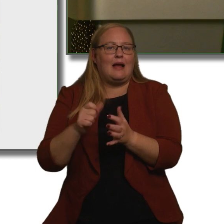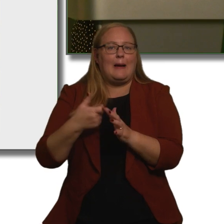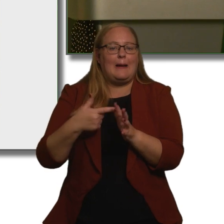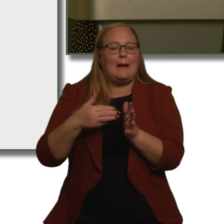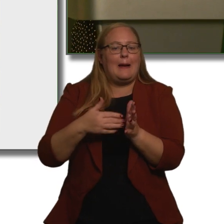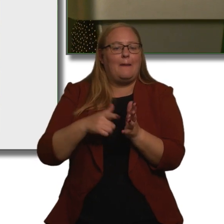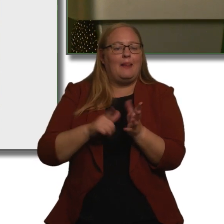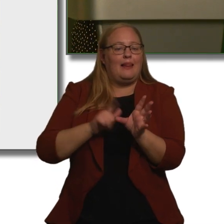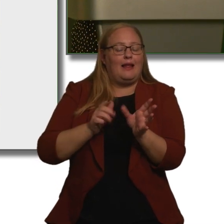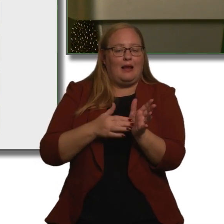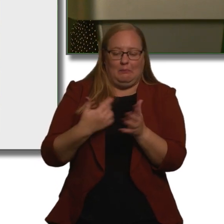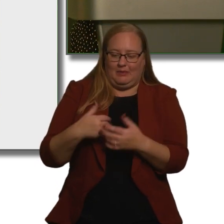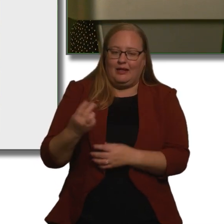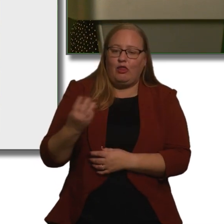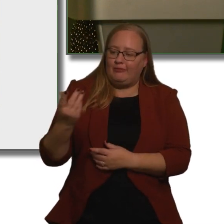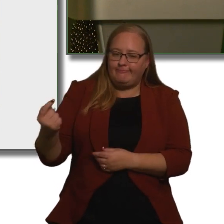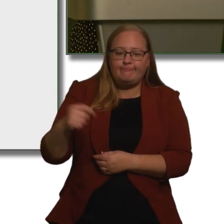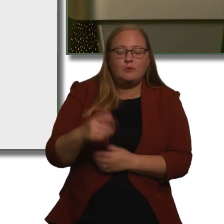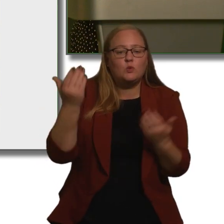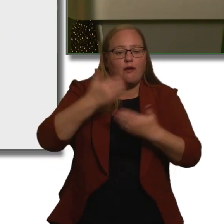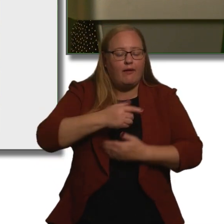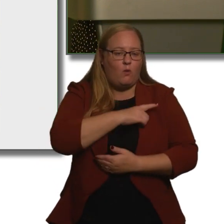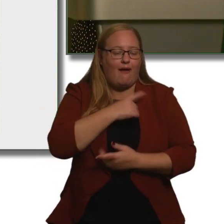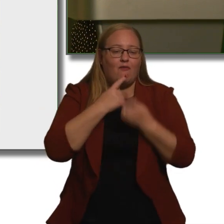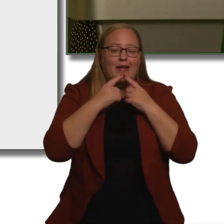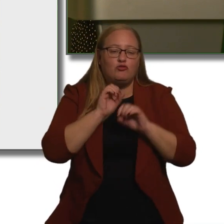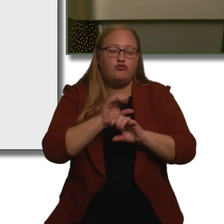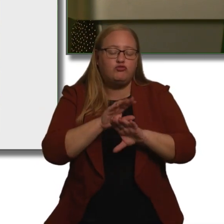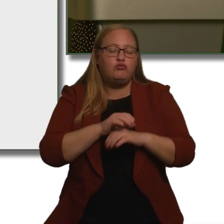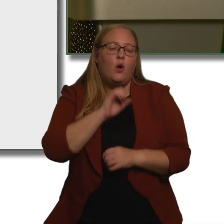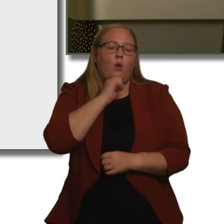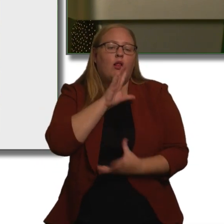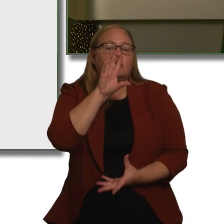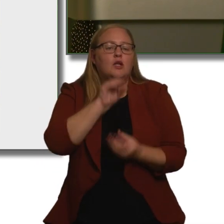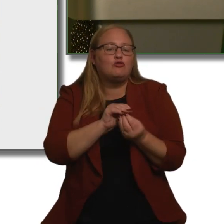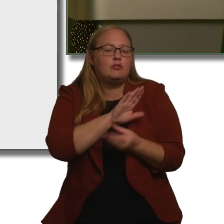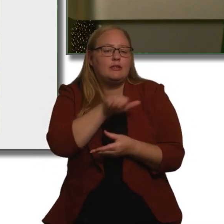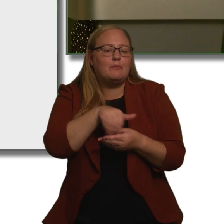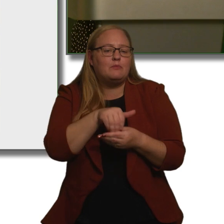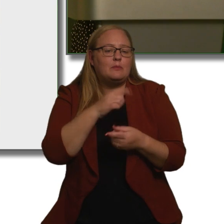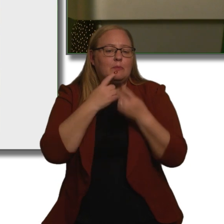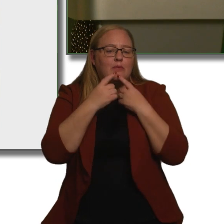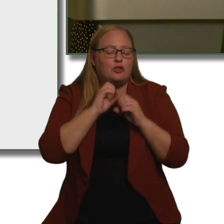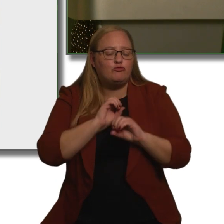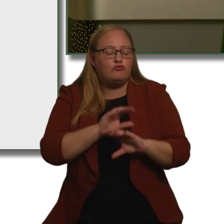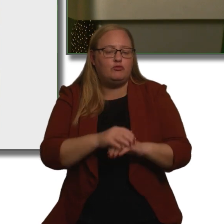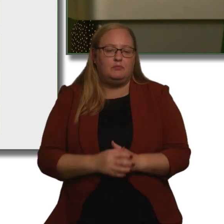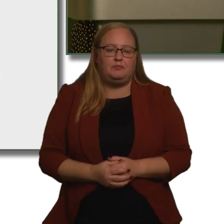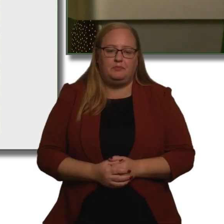information. And we'll also have a summary of some of our wonderful membership and community